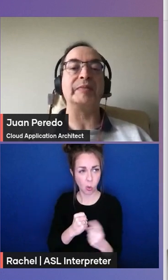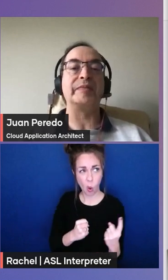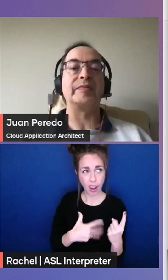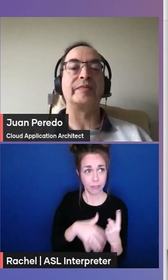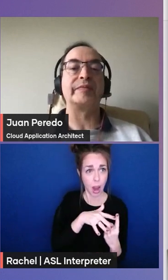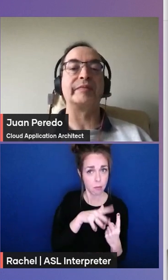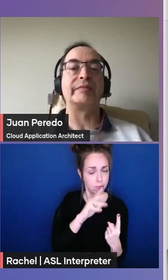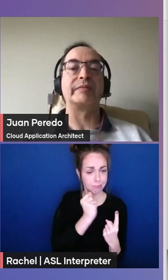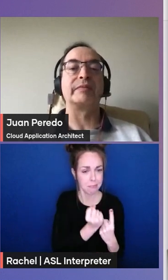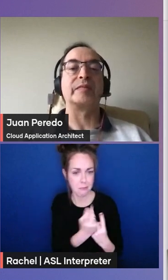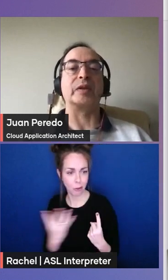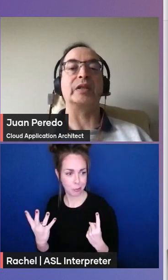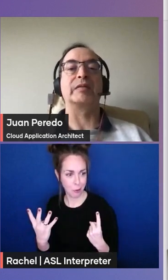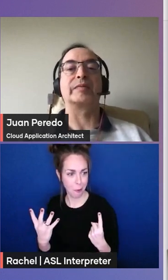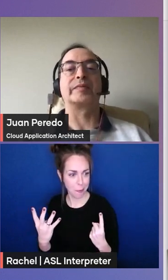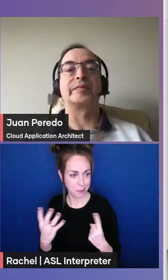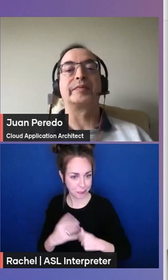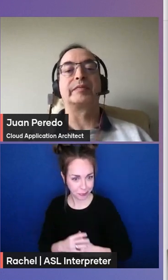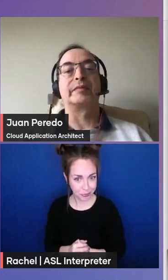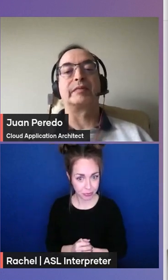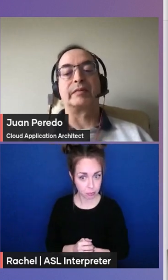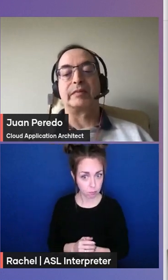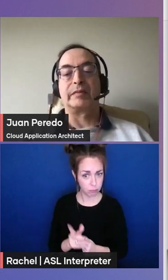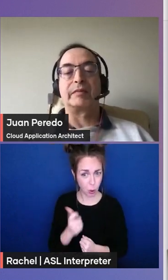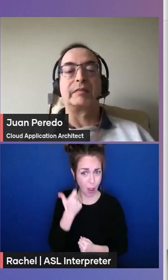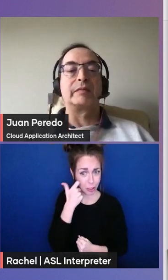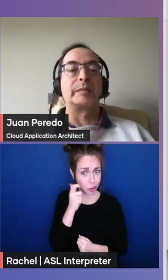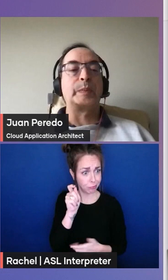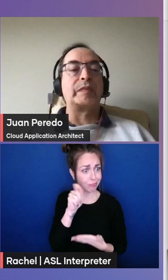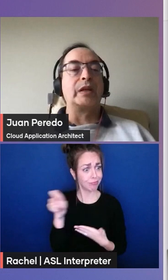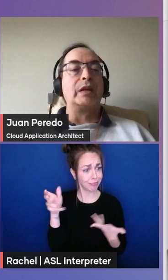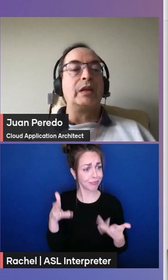multiple, right?